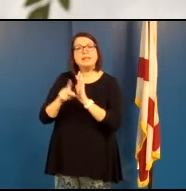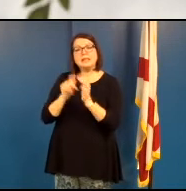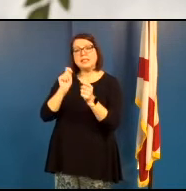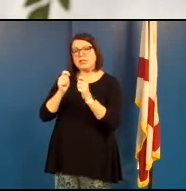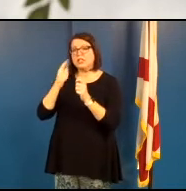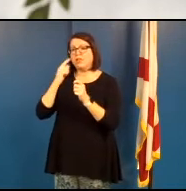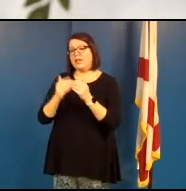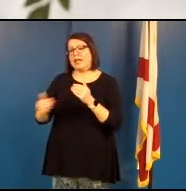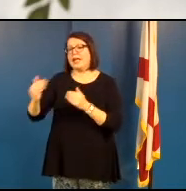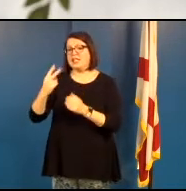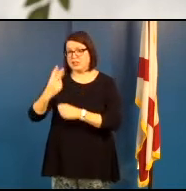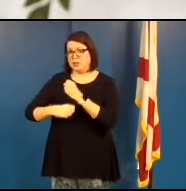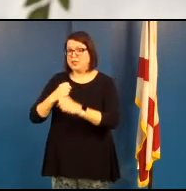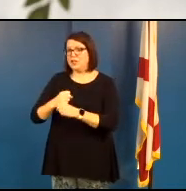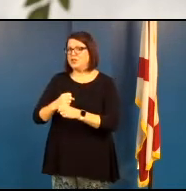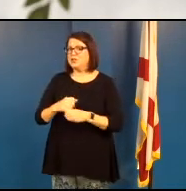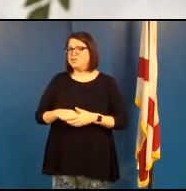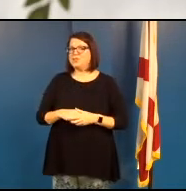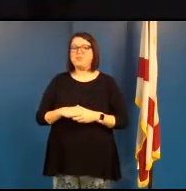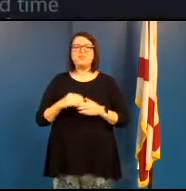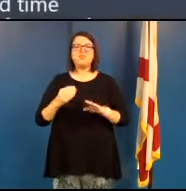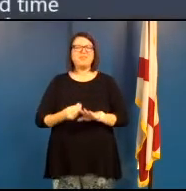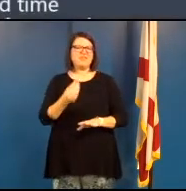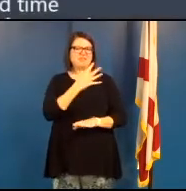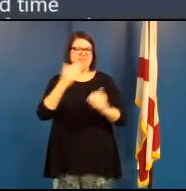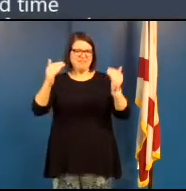next two sessions. We can go to the next slide.